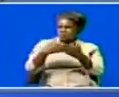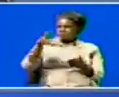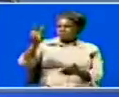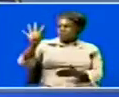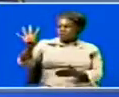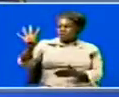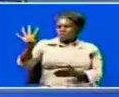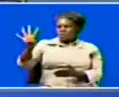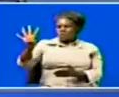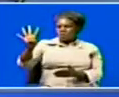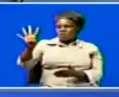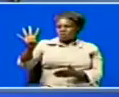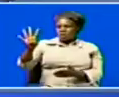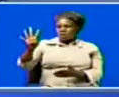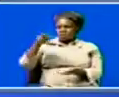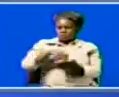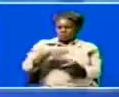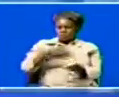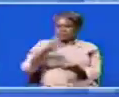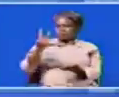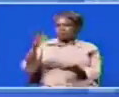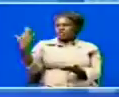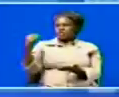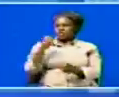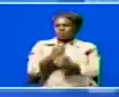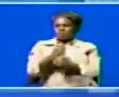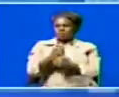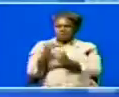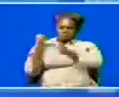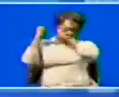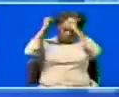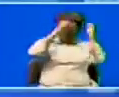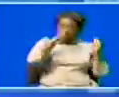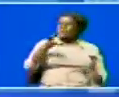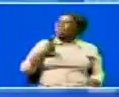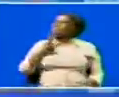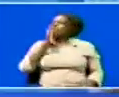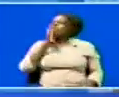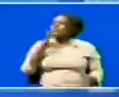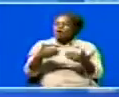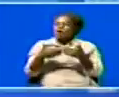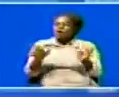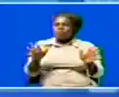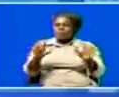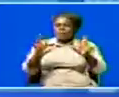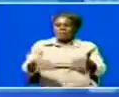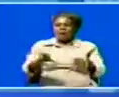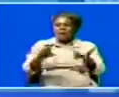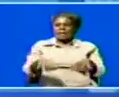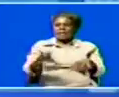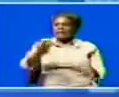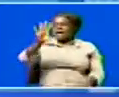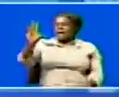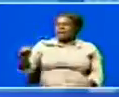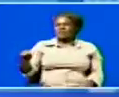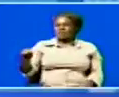Africa Nouveau. So with our platforms, there are only two things we do. Mm-hmm. With Blankets and Wine, our job is to open all the markets that we can in Africa for